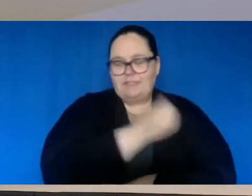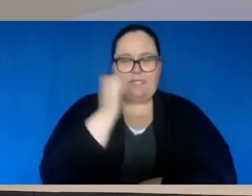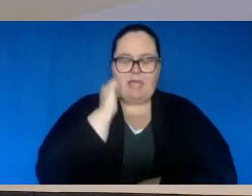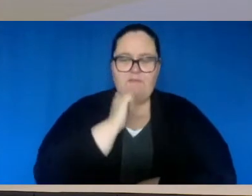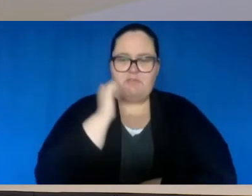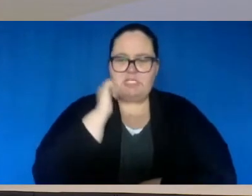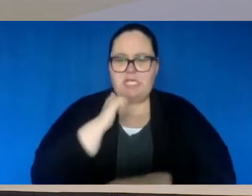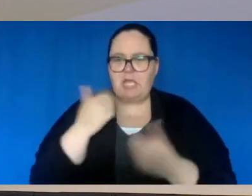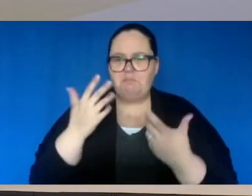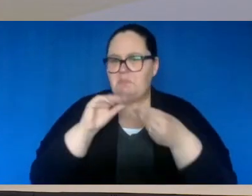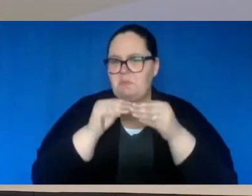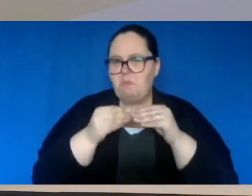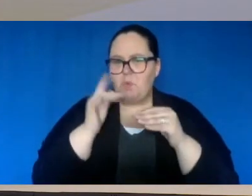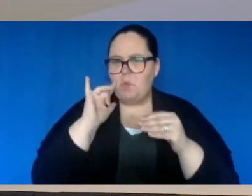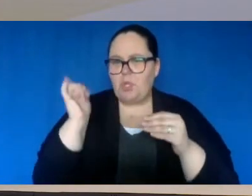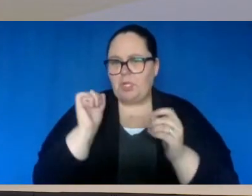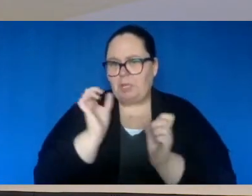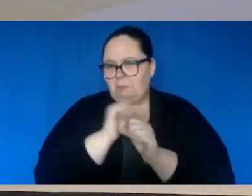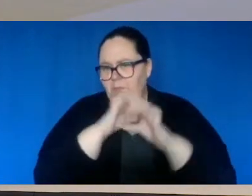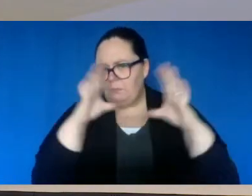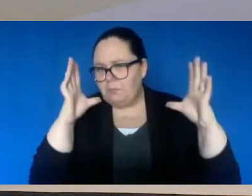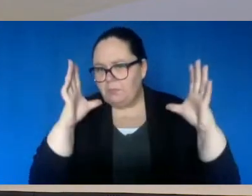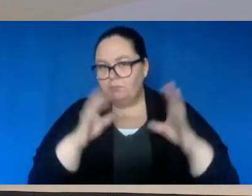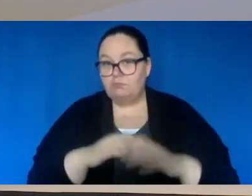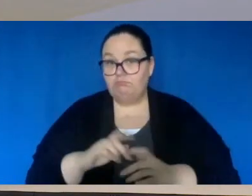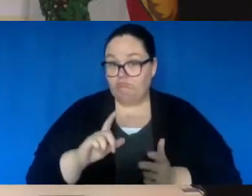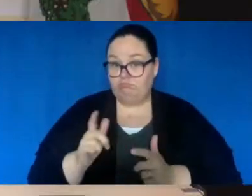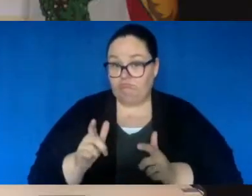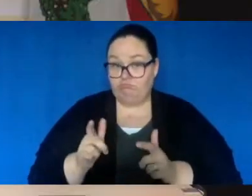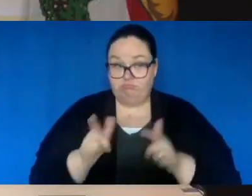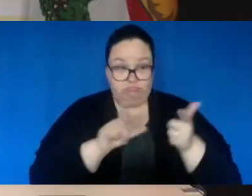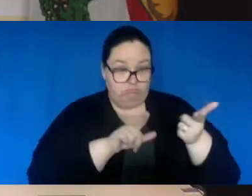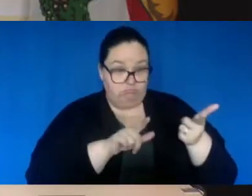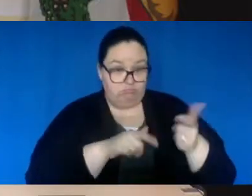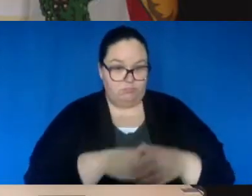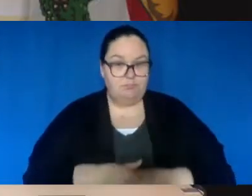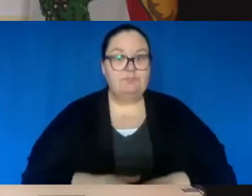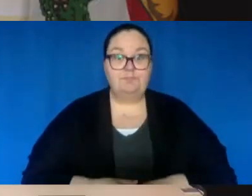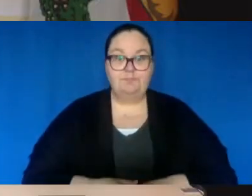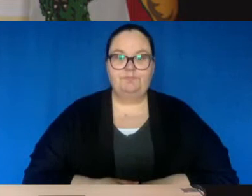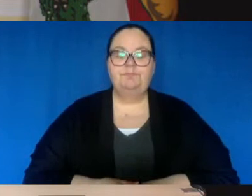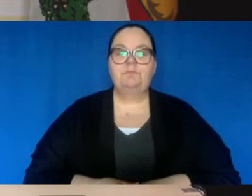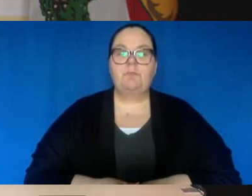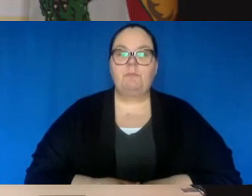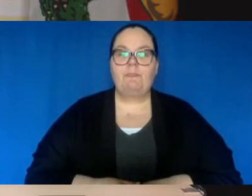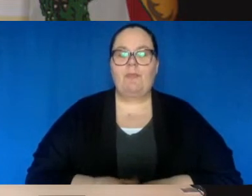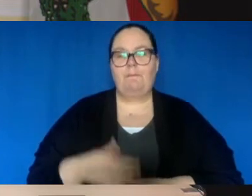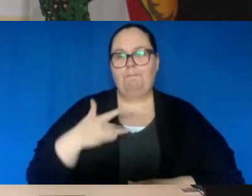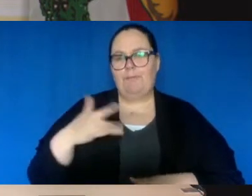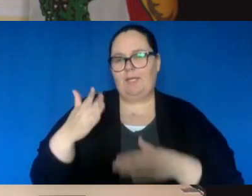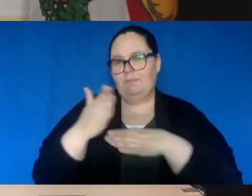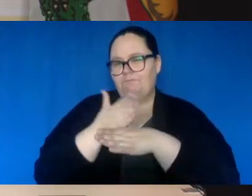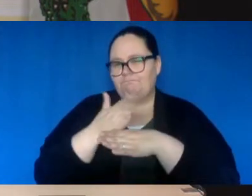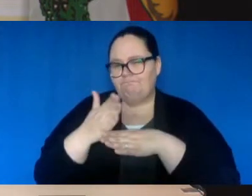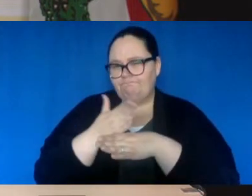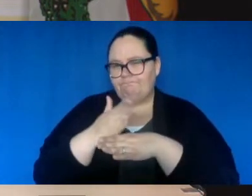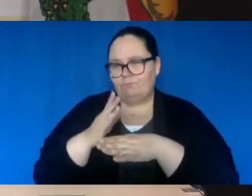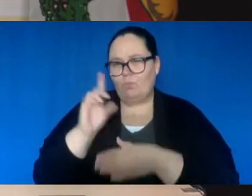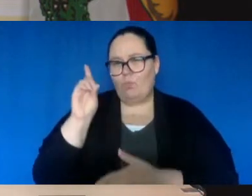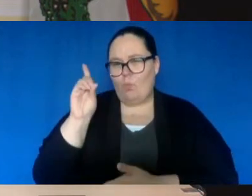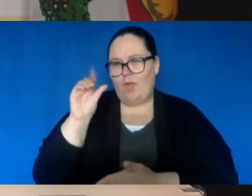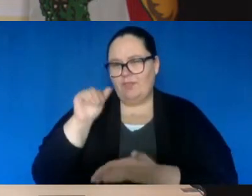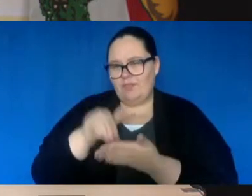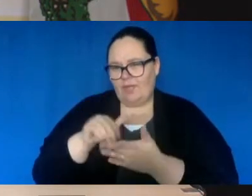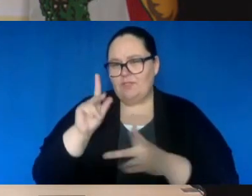about numbers. Okay. Do you want to answer that? Sure. Yeah, it's on average around 1,000. As I said,